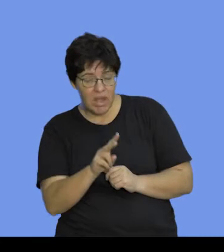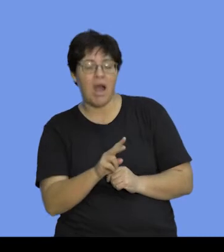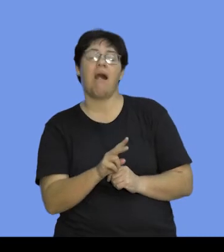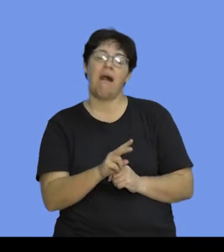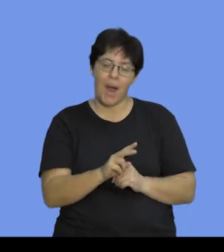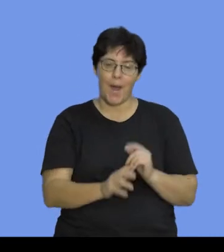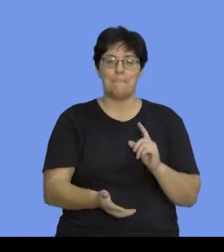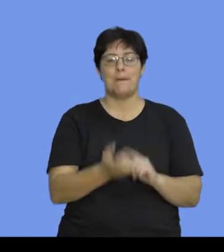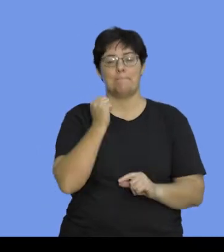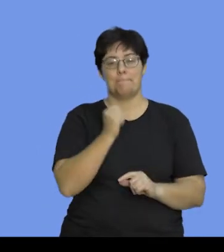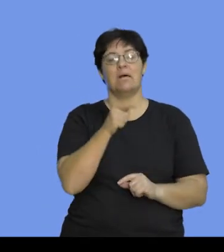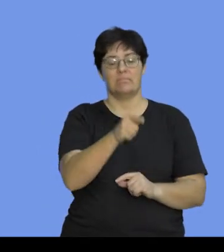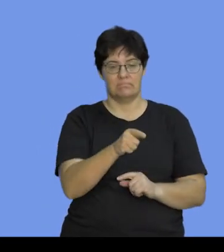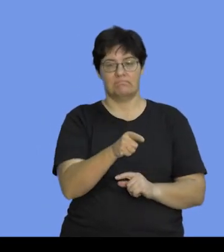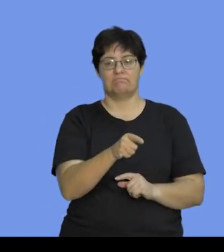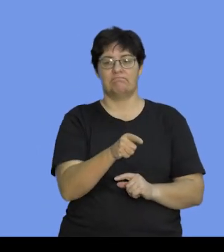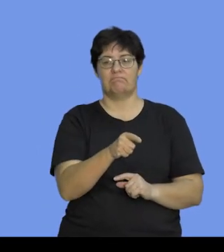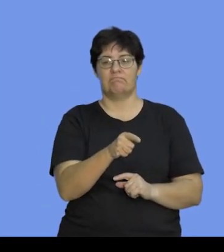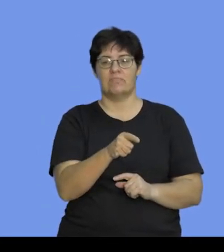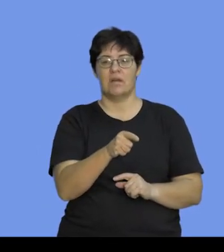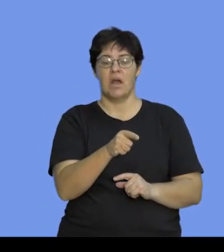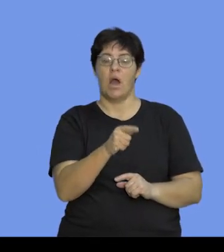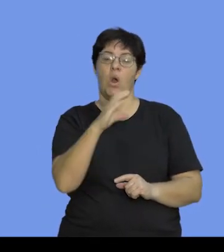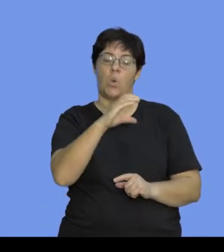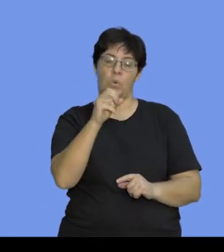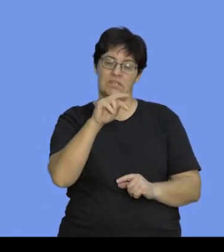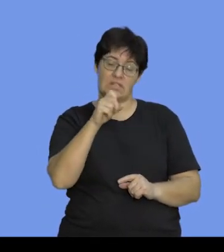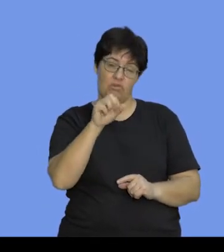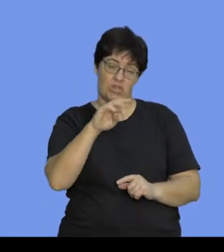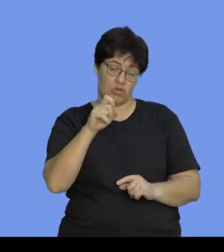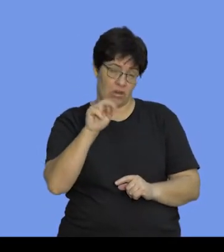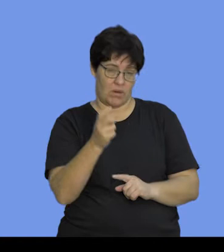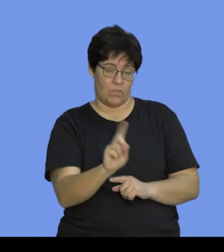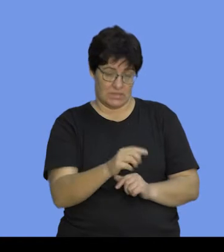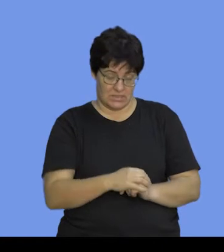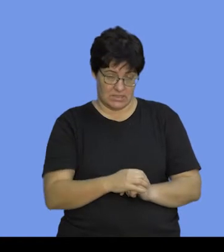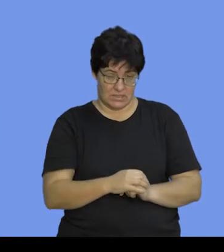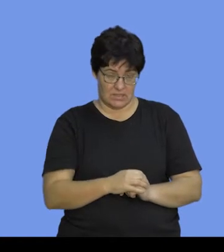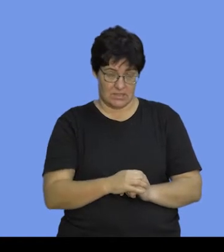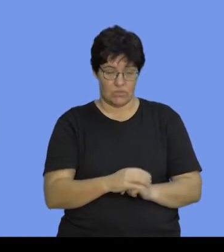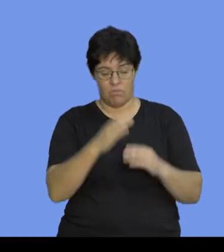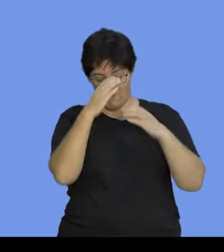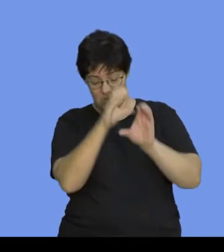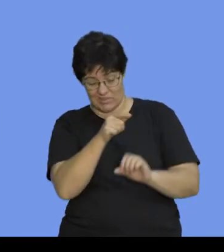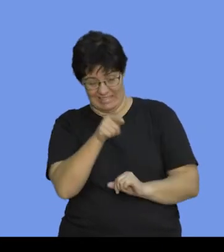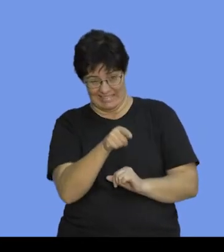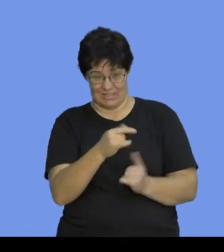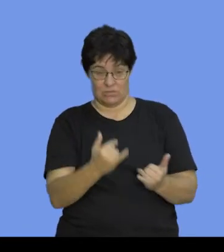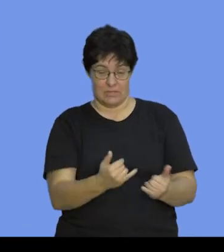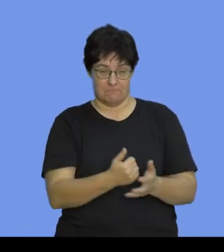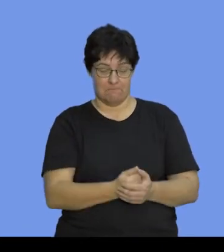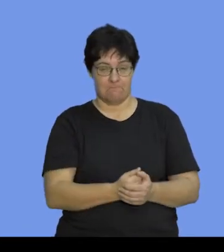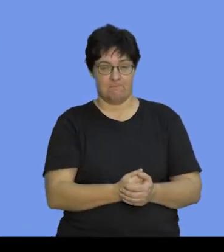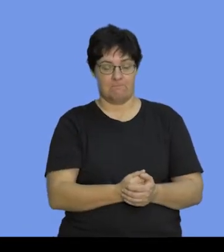say, okay, this is the concentration. So our focus for today would be on concentration of solutions. Okay,